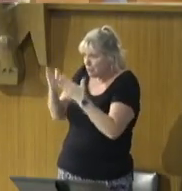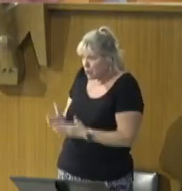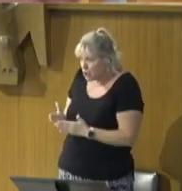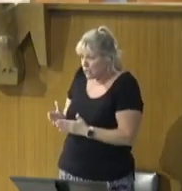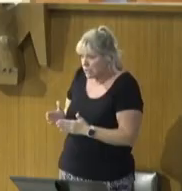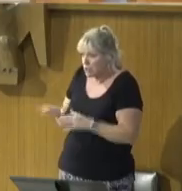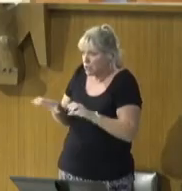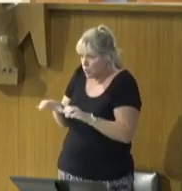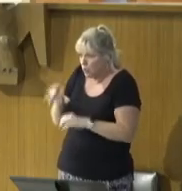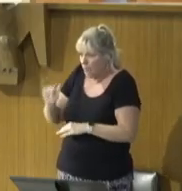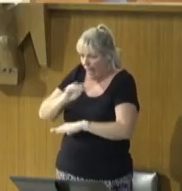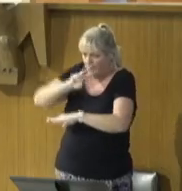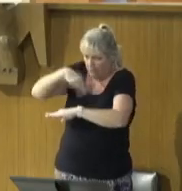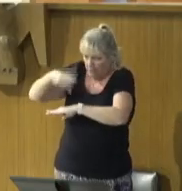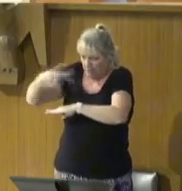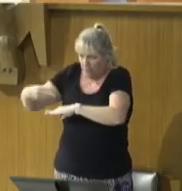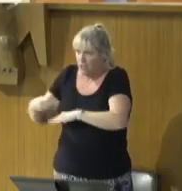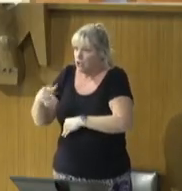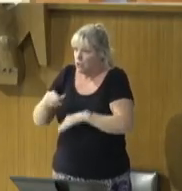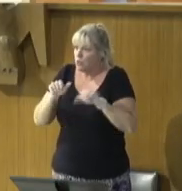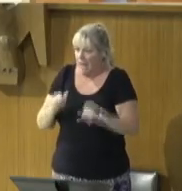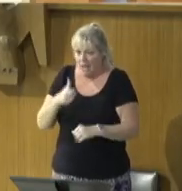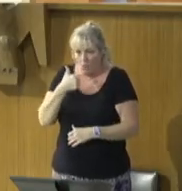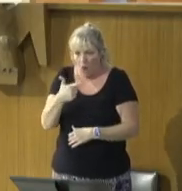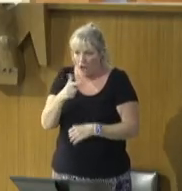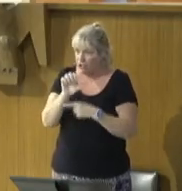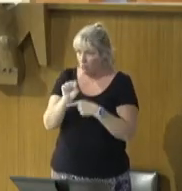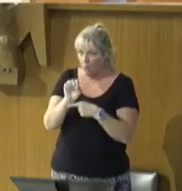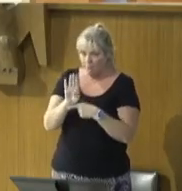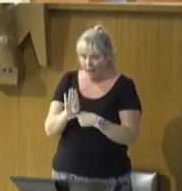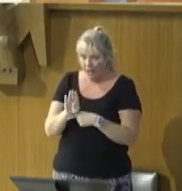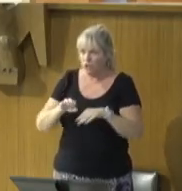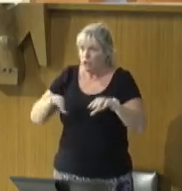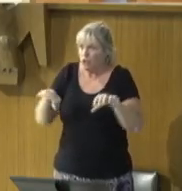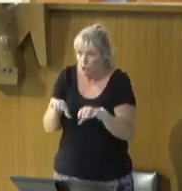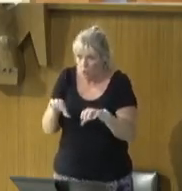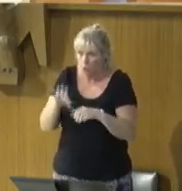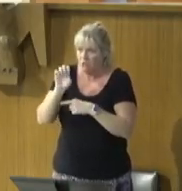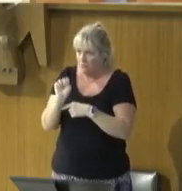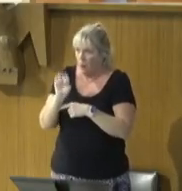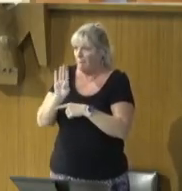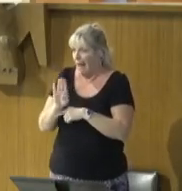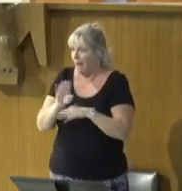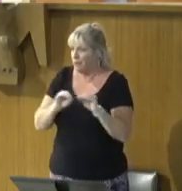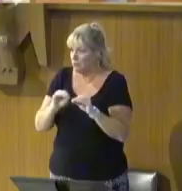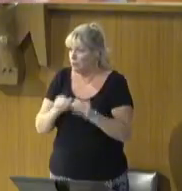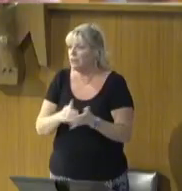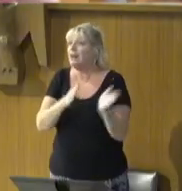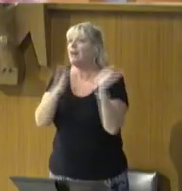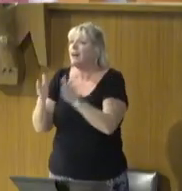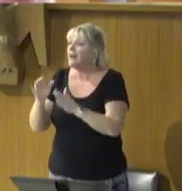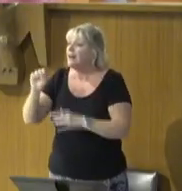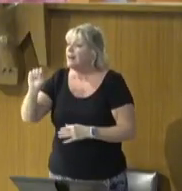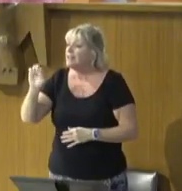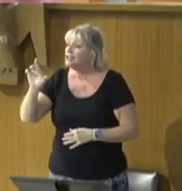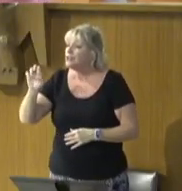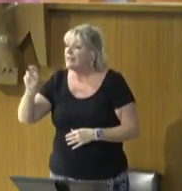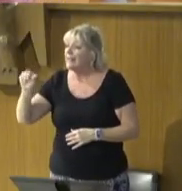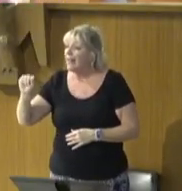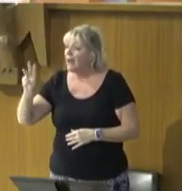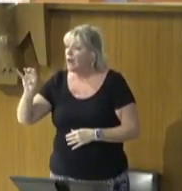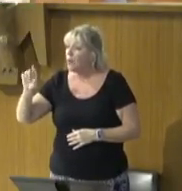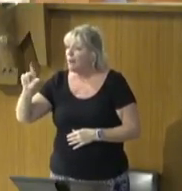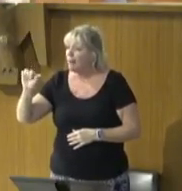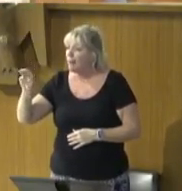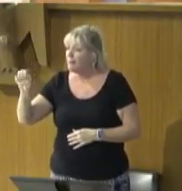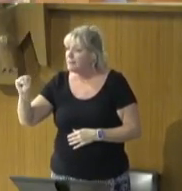So you can watch Simone Biles doing the Simone Biles. Serena Williams. We all know Serena Williams.